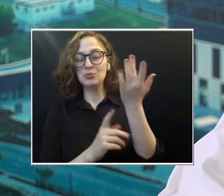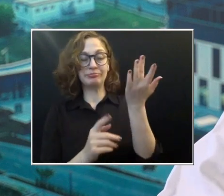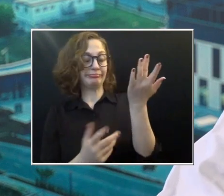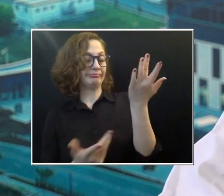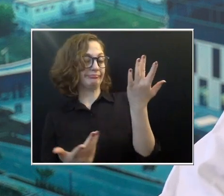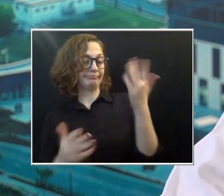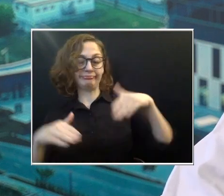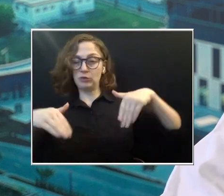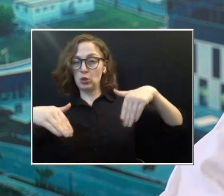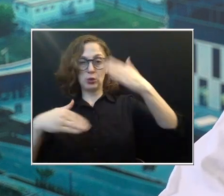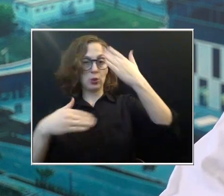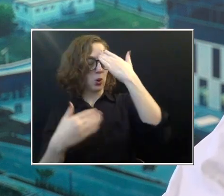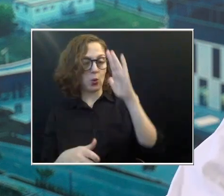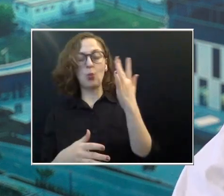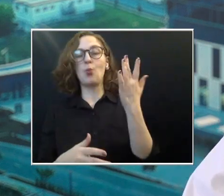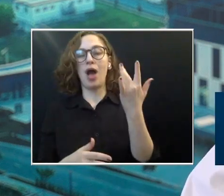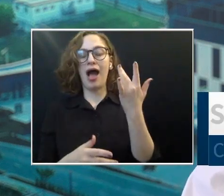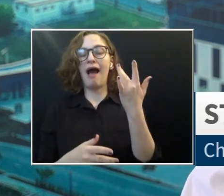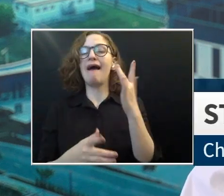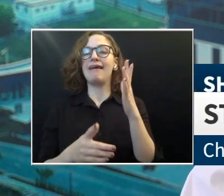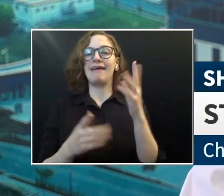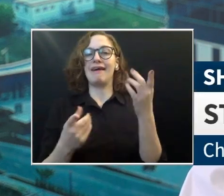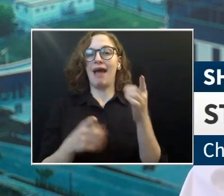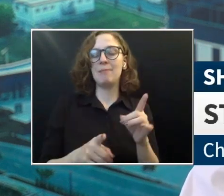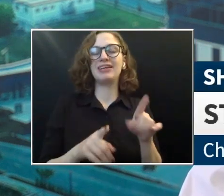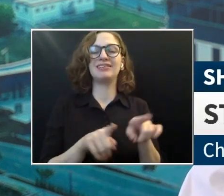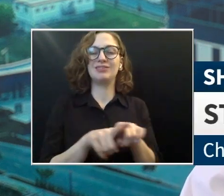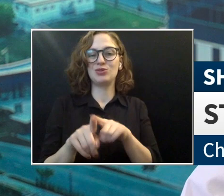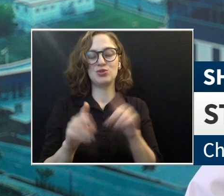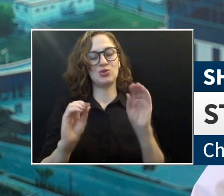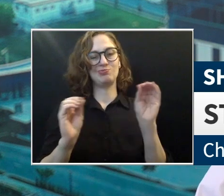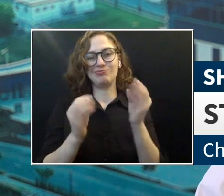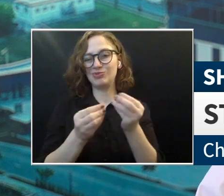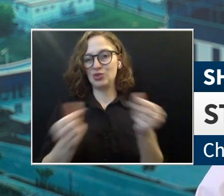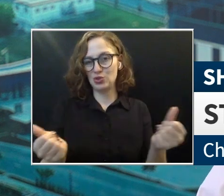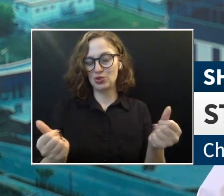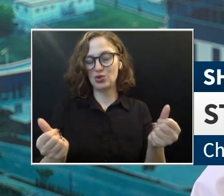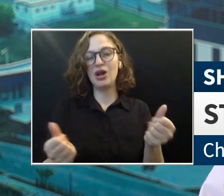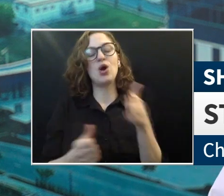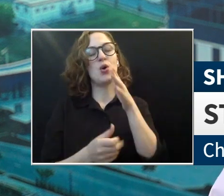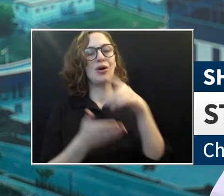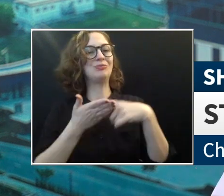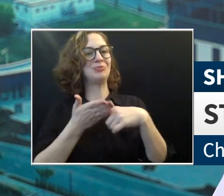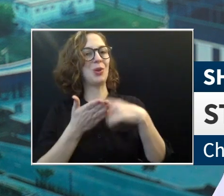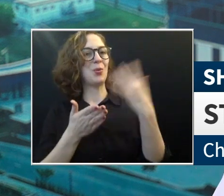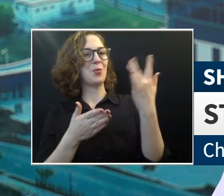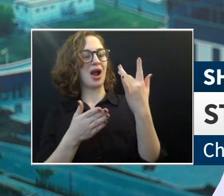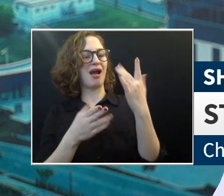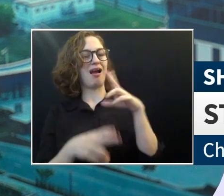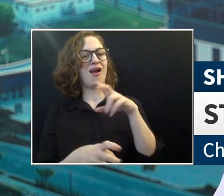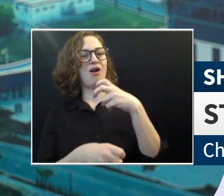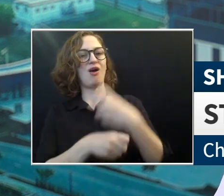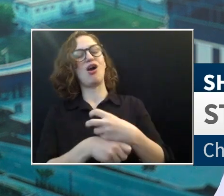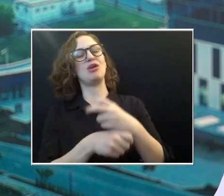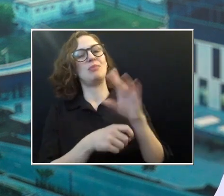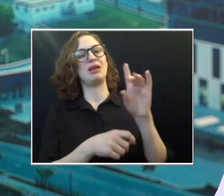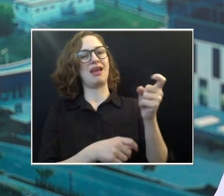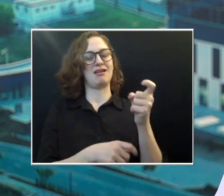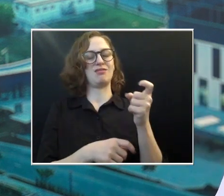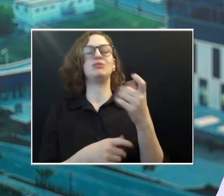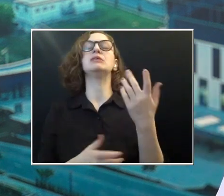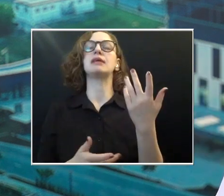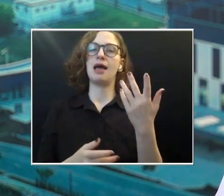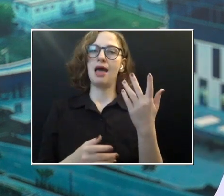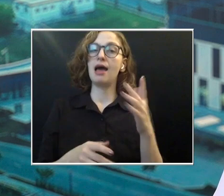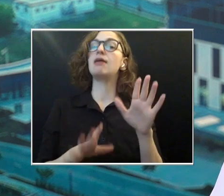such a challenge to diagnose and ask about soon-to-be published science on a treatment that's aimed at managing symptoms and